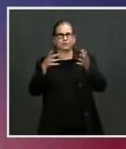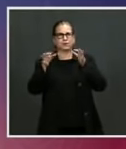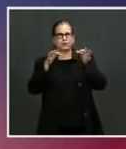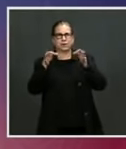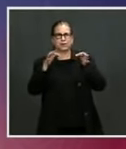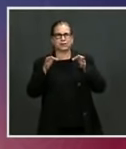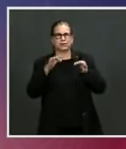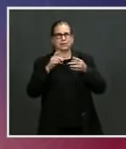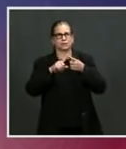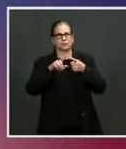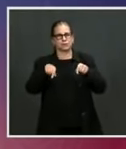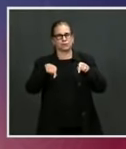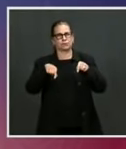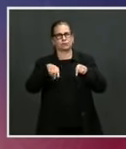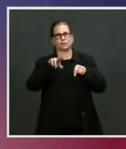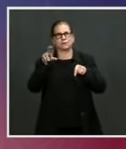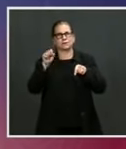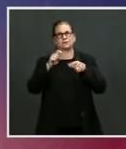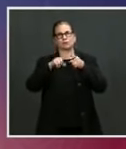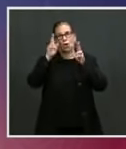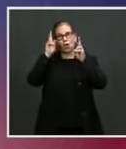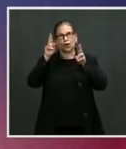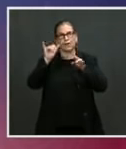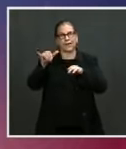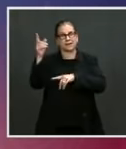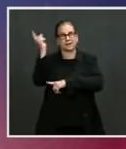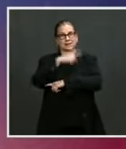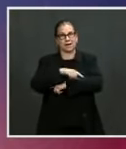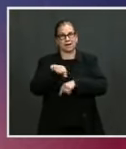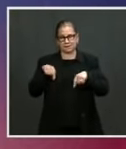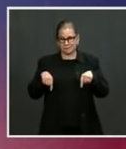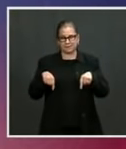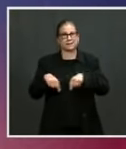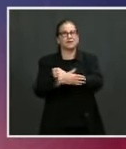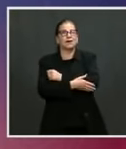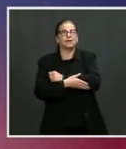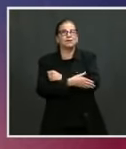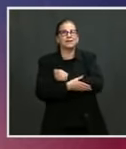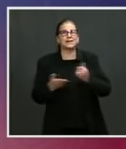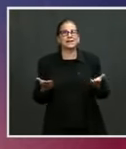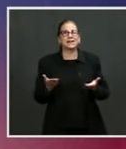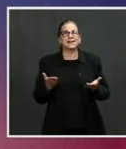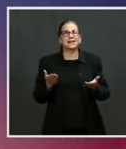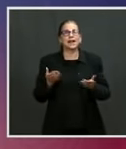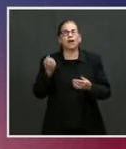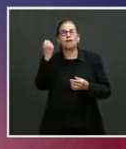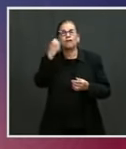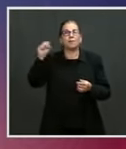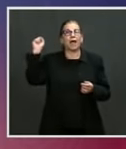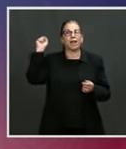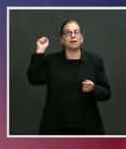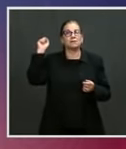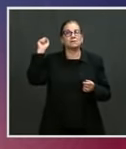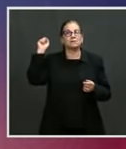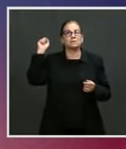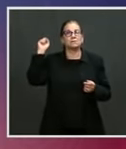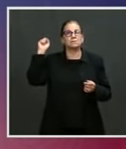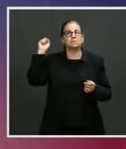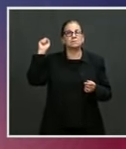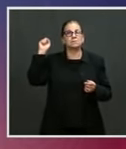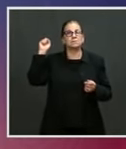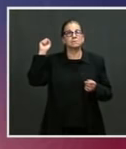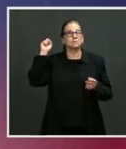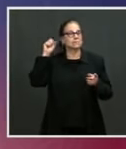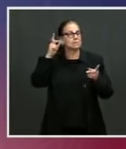in defense of their country during the late rebellion and whose bodies now lie in almost every